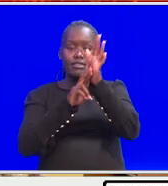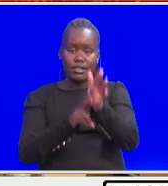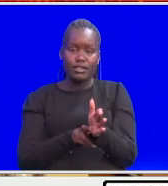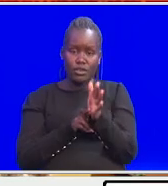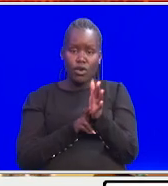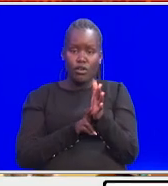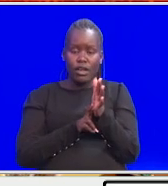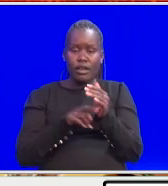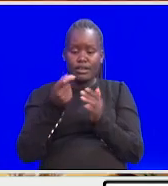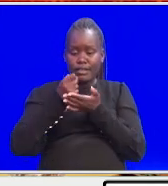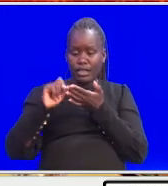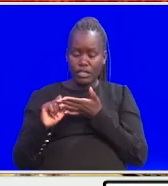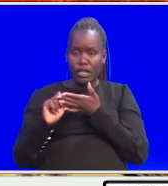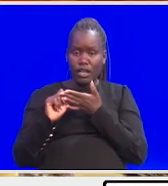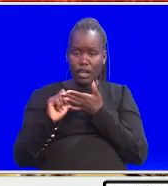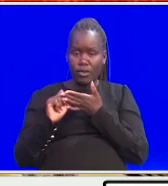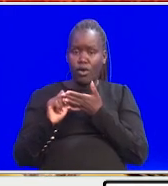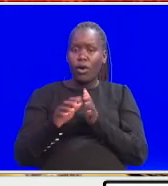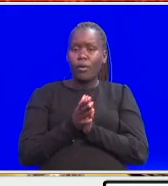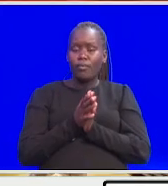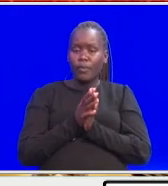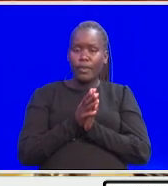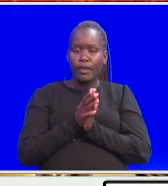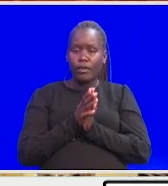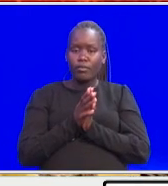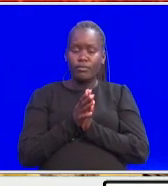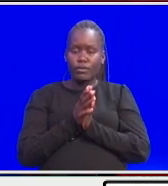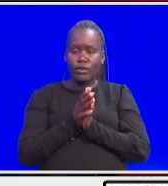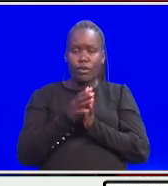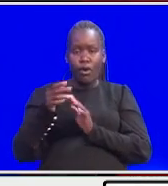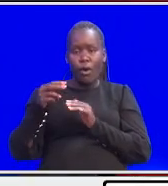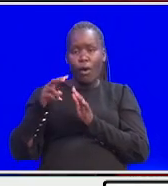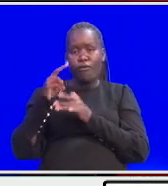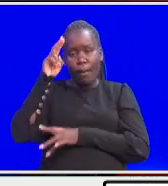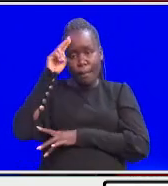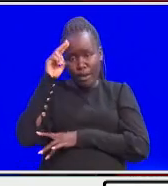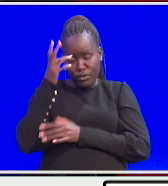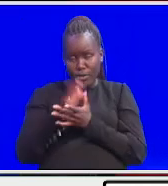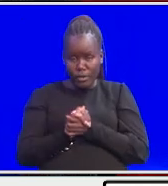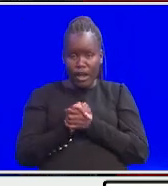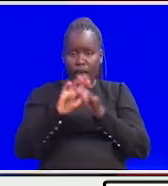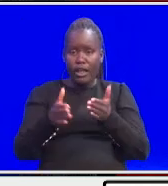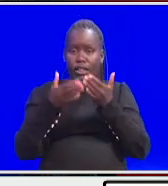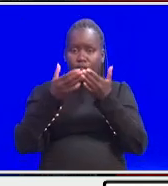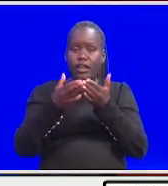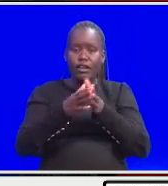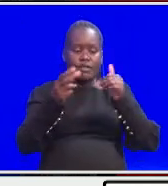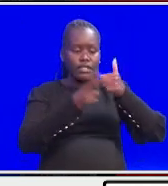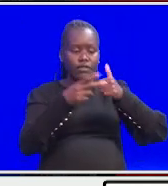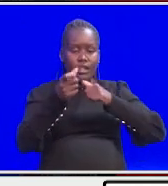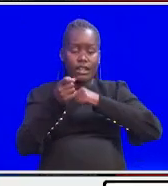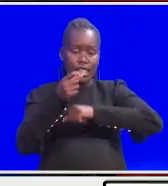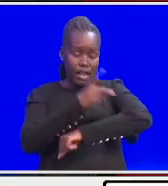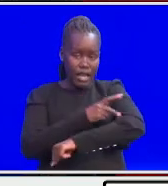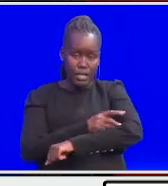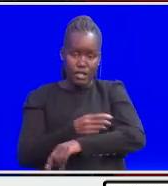of Interior or the Commissioner General of Prisons to serve his sentence. However, Mugambi gave Masengeli 7 days to appear in court